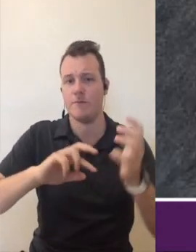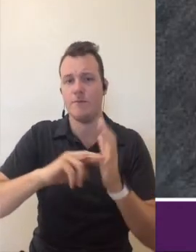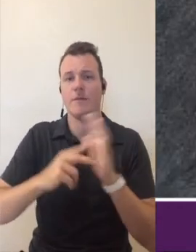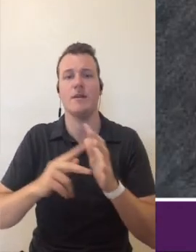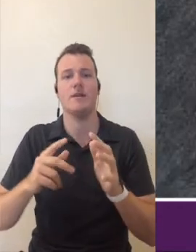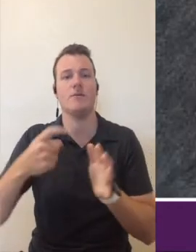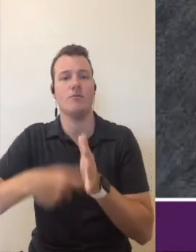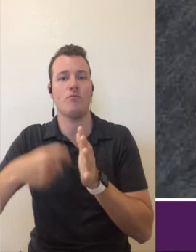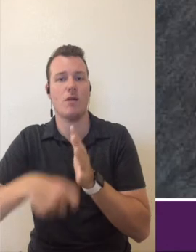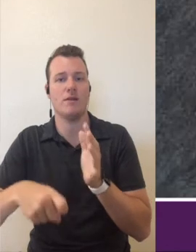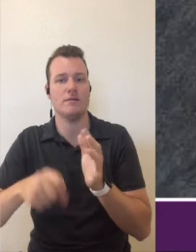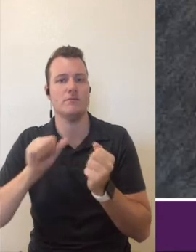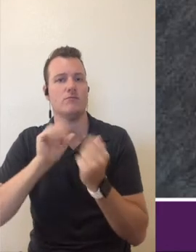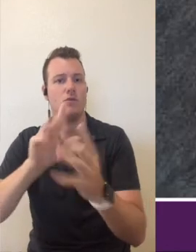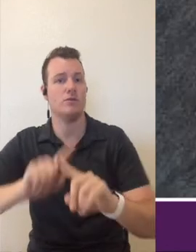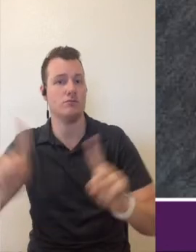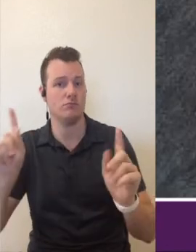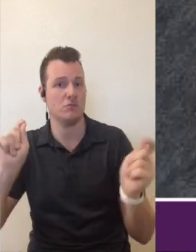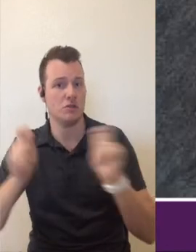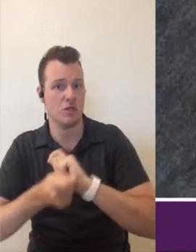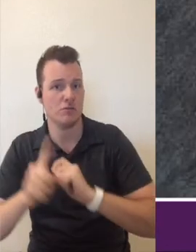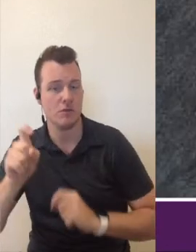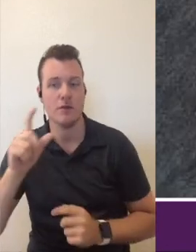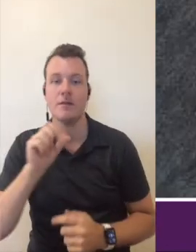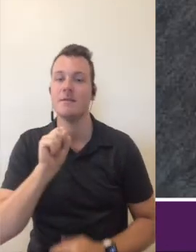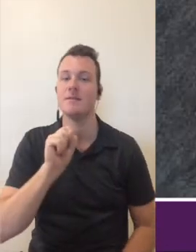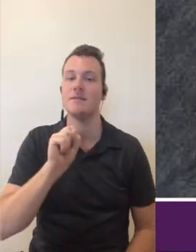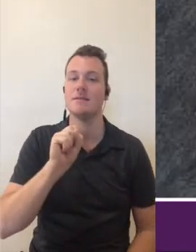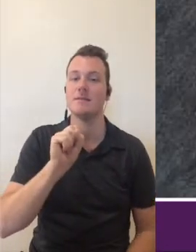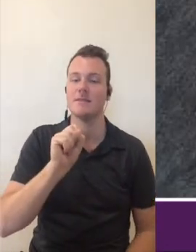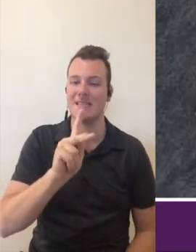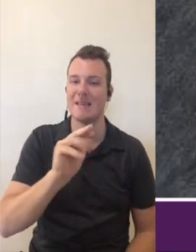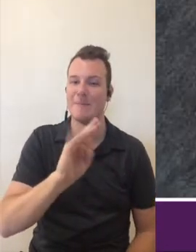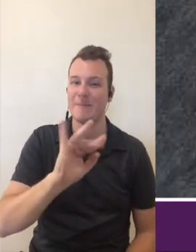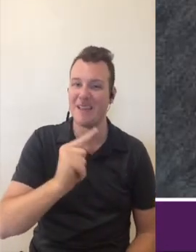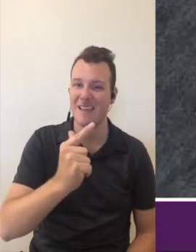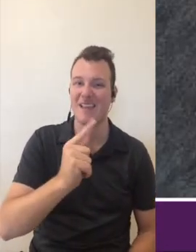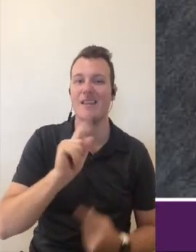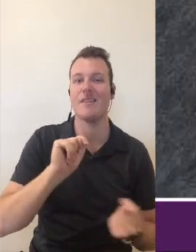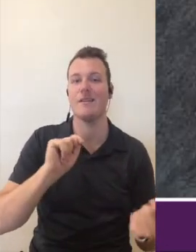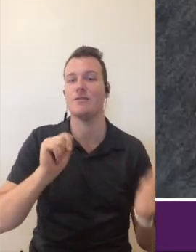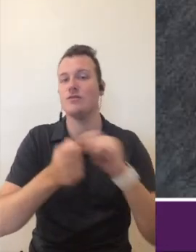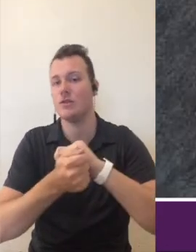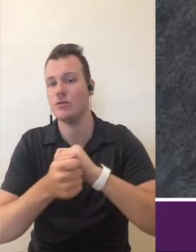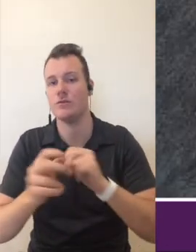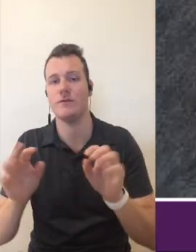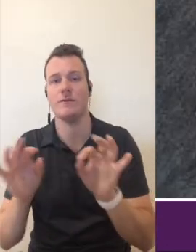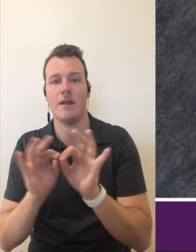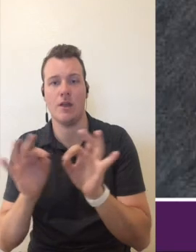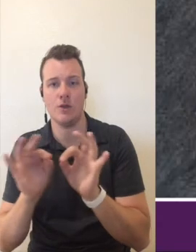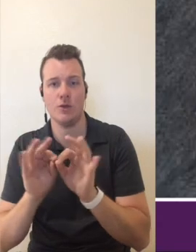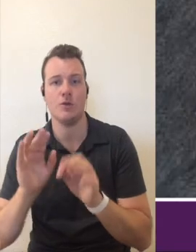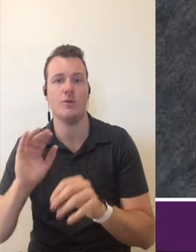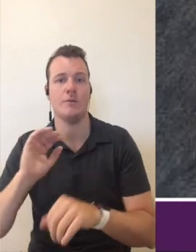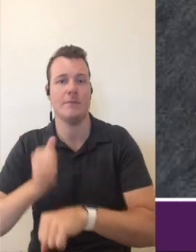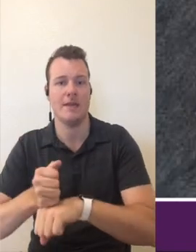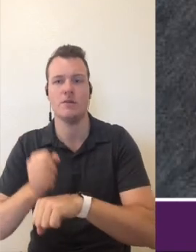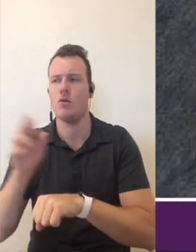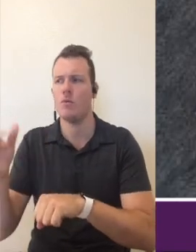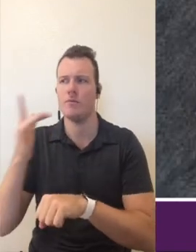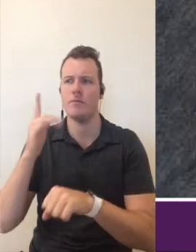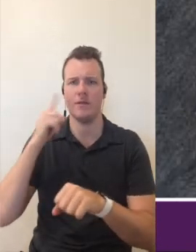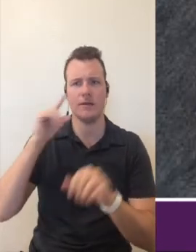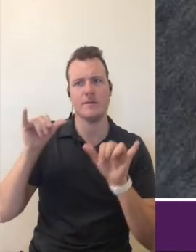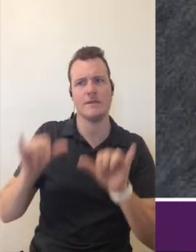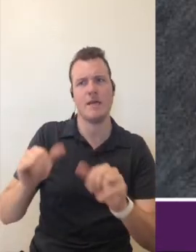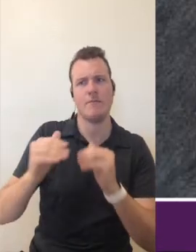service evolves, does the pricing strategy also change? So you may start perhaps with a skimming strategy and then